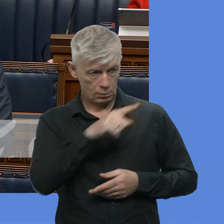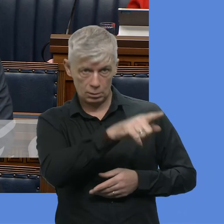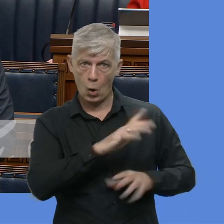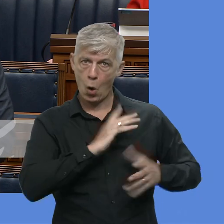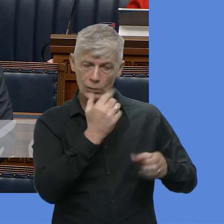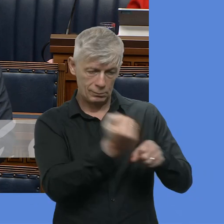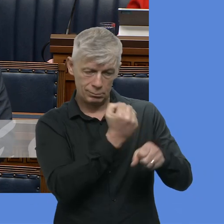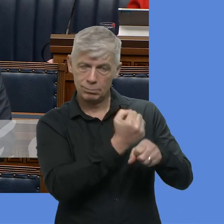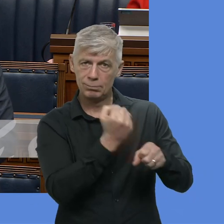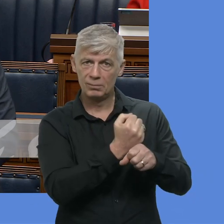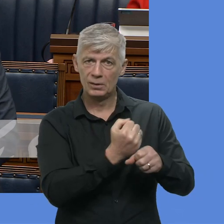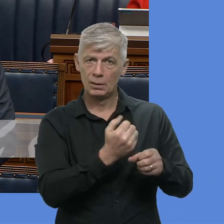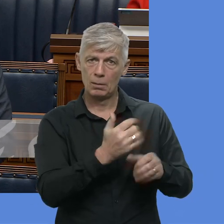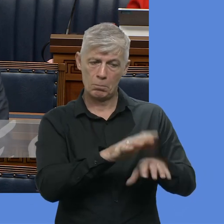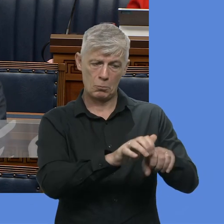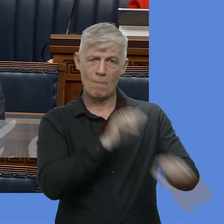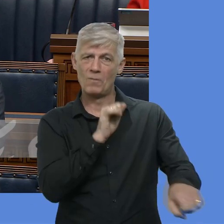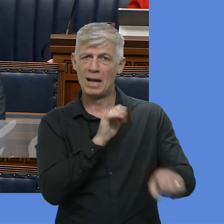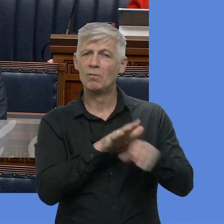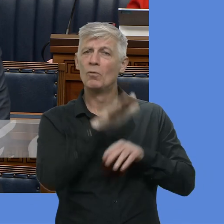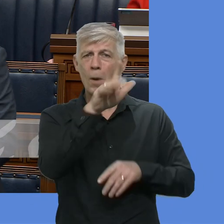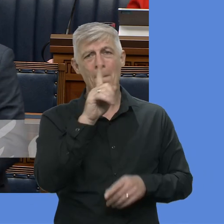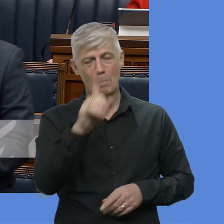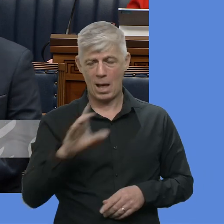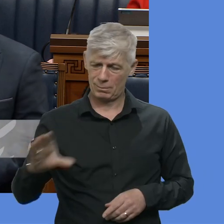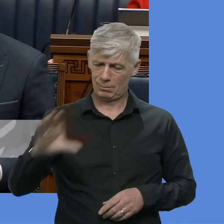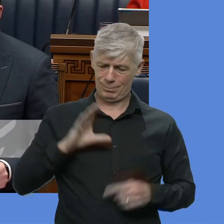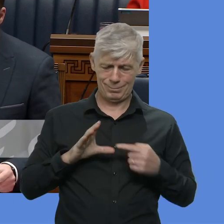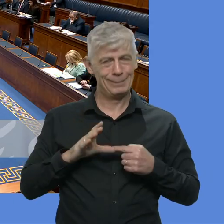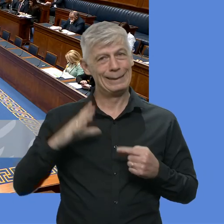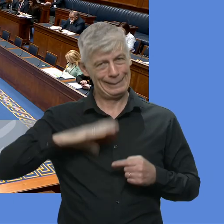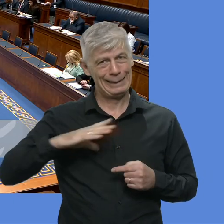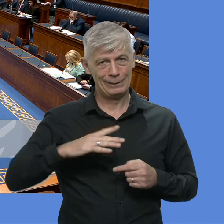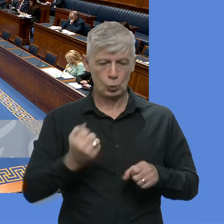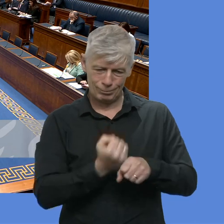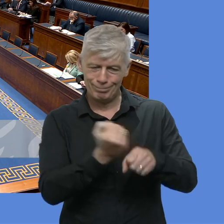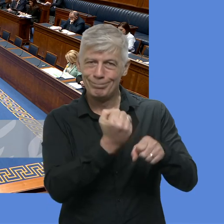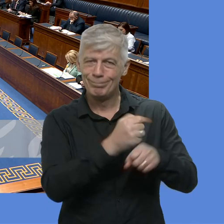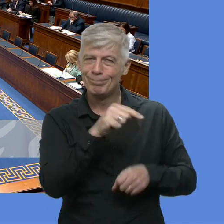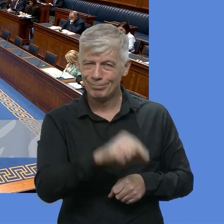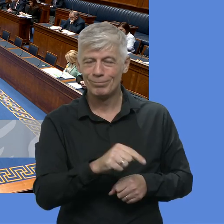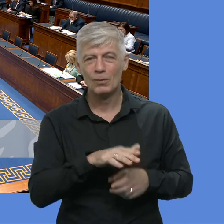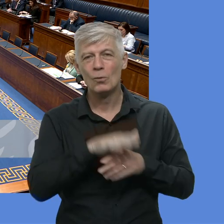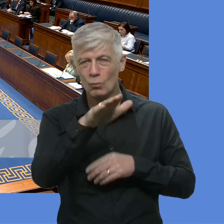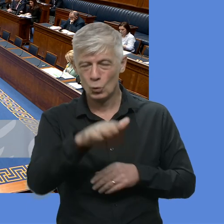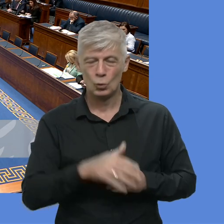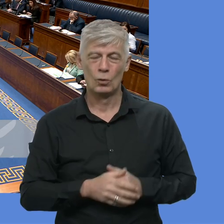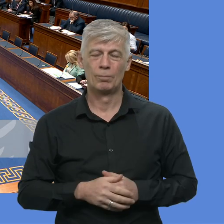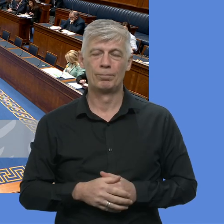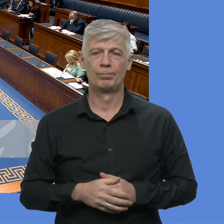because it wasn't needed. But we will need an awful lot of investment if that is to be the case. Moving on, Connie Egan.